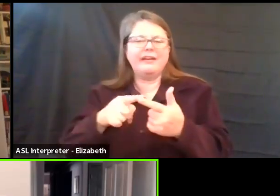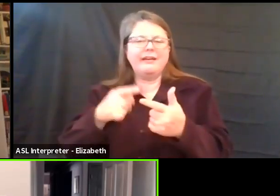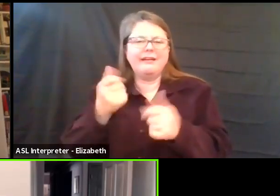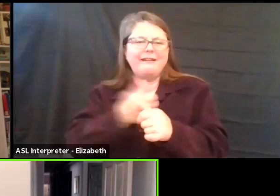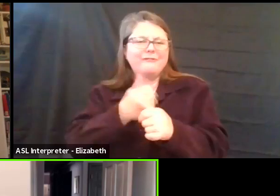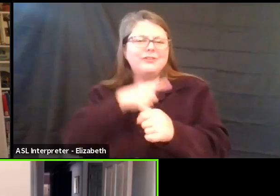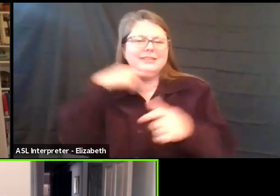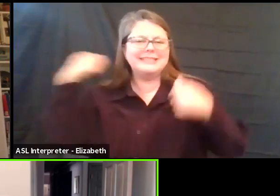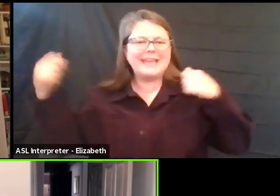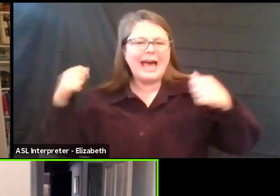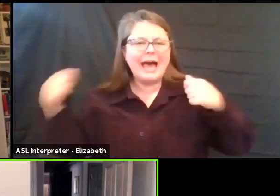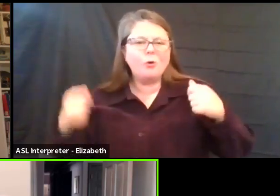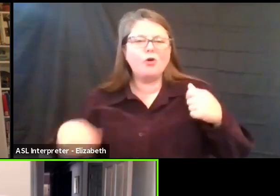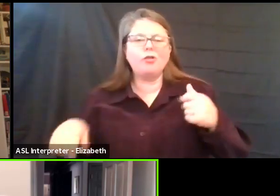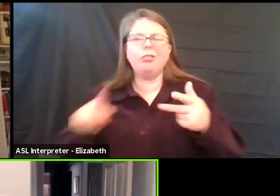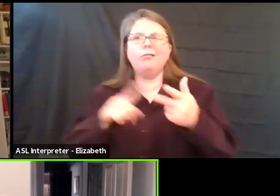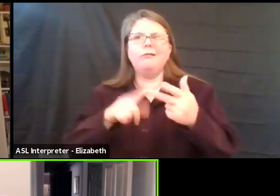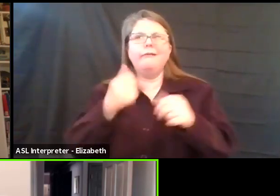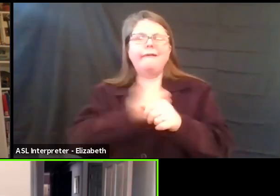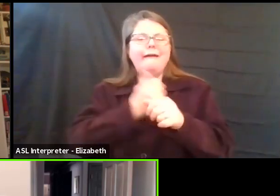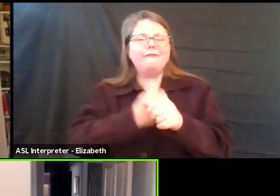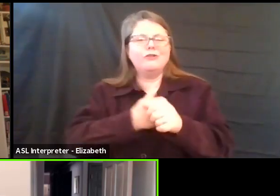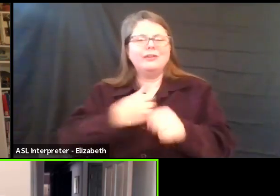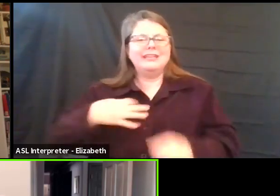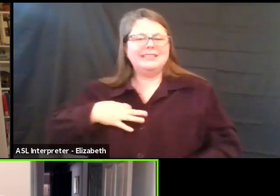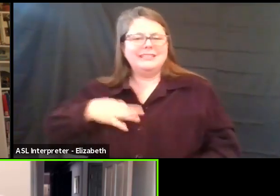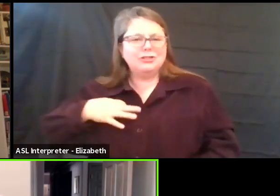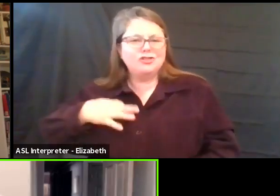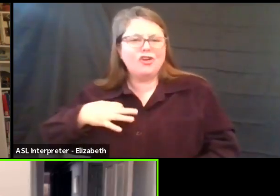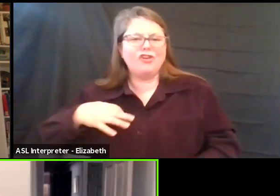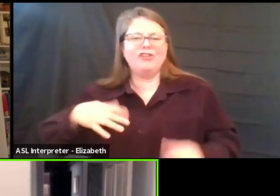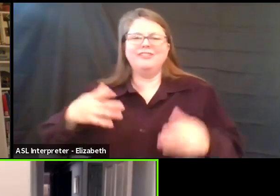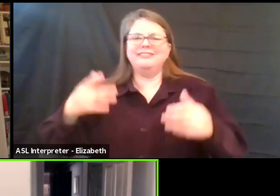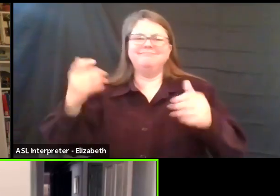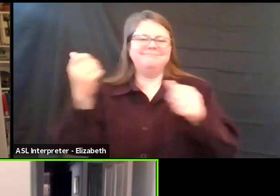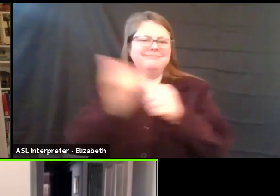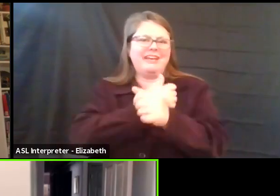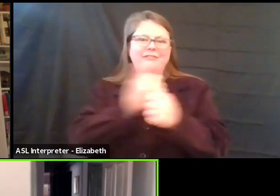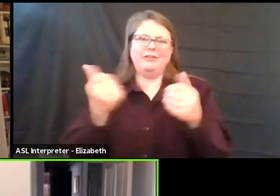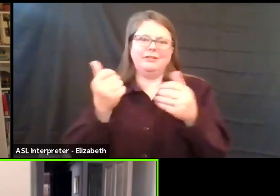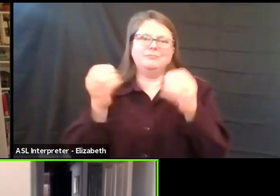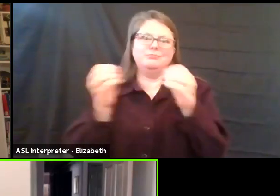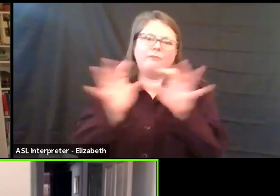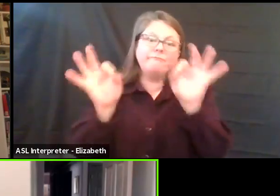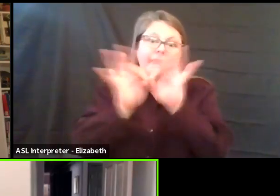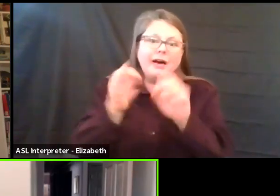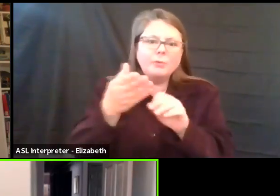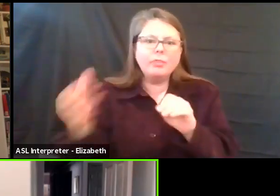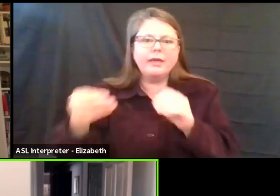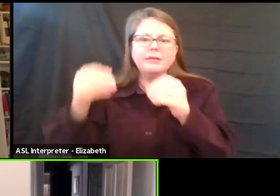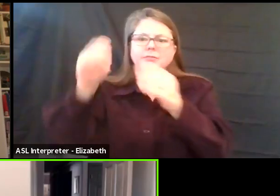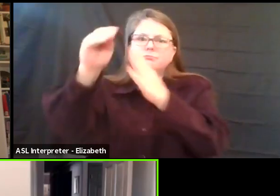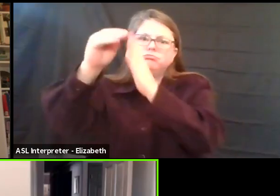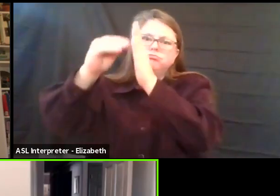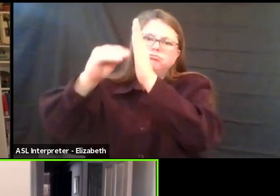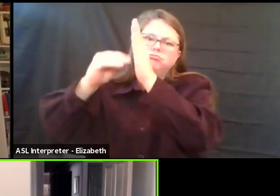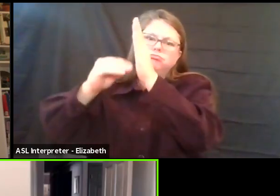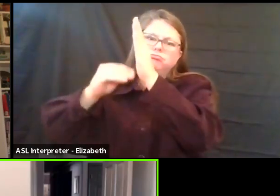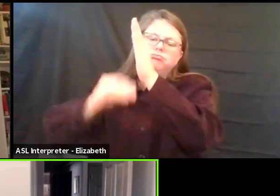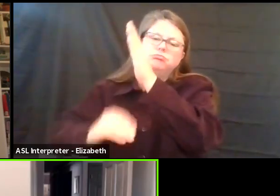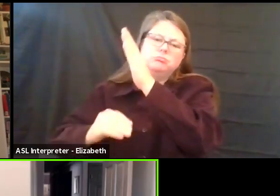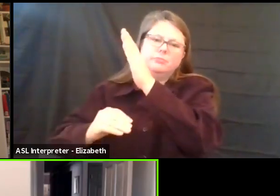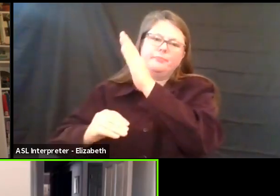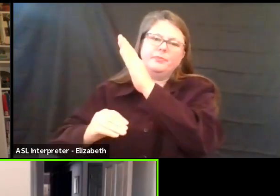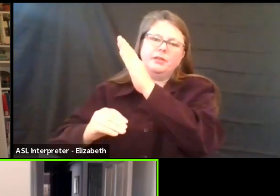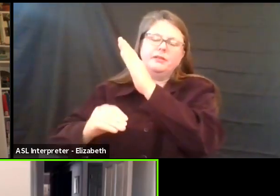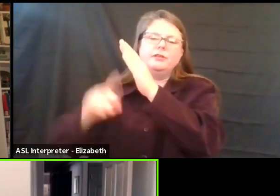items that everybody can understand, that they remember their TV and all that stuff, but you need to start making a list of those things, because that's going to be the basis upon which the